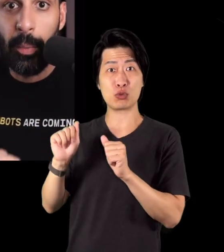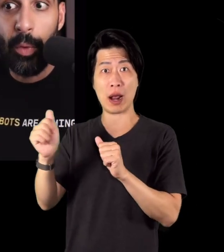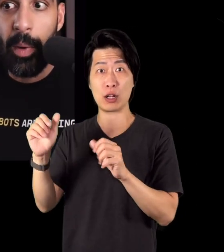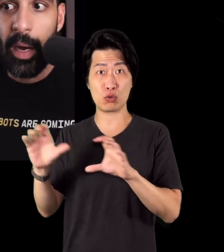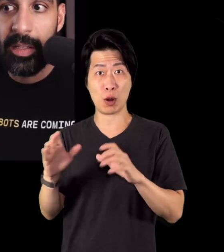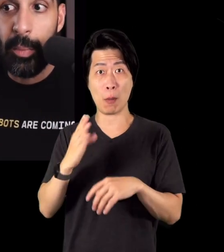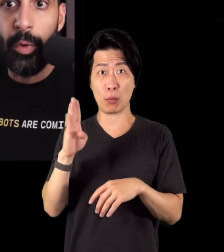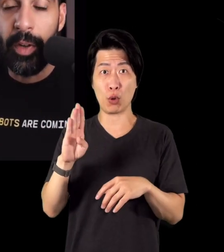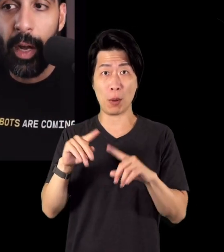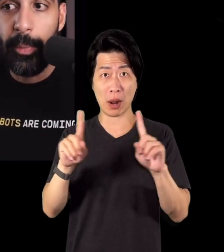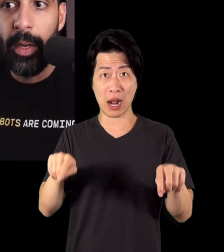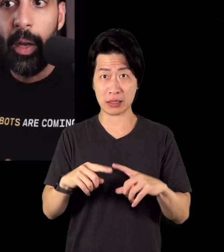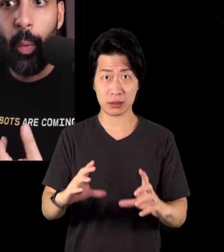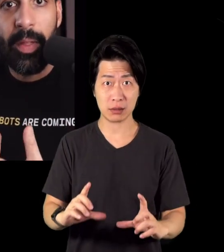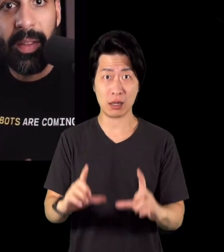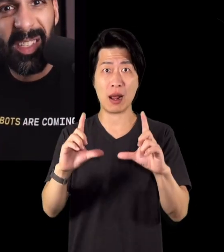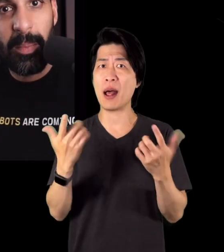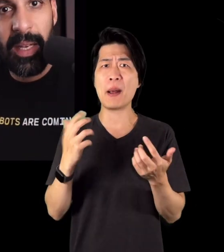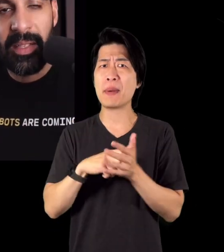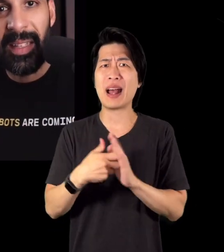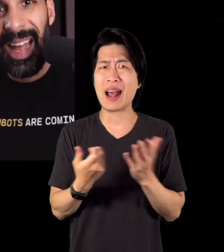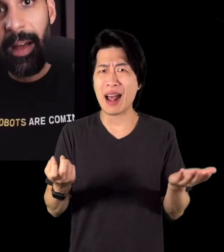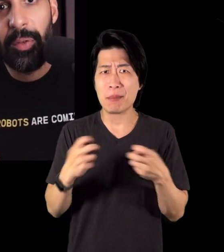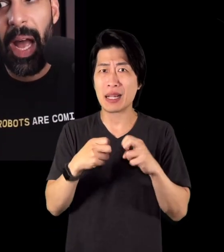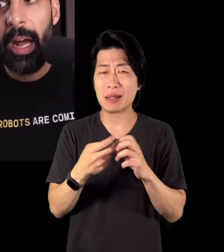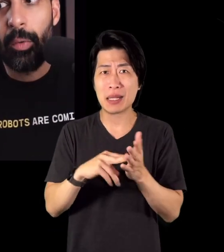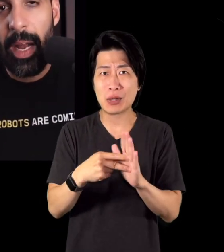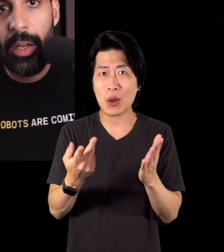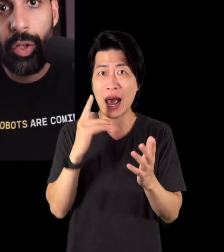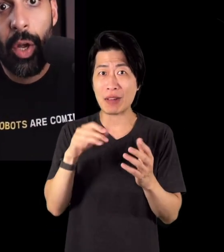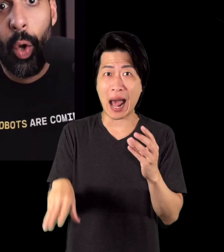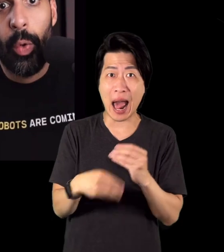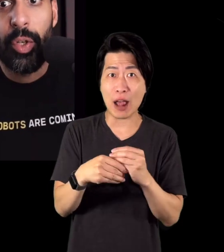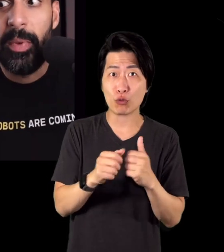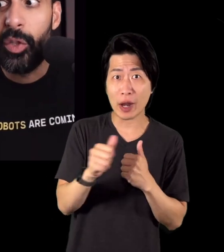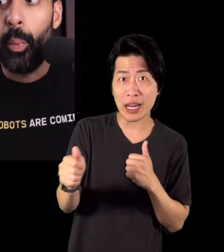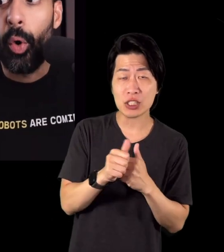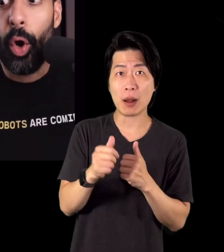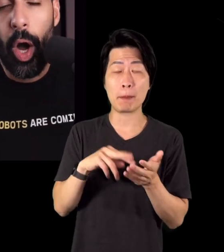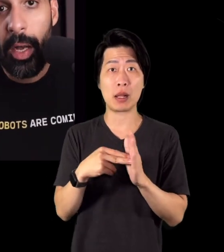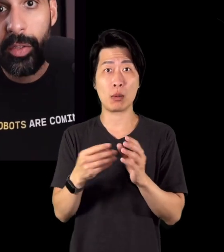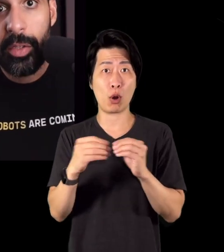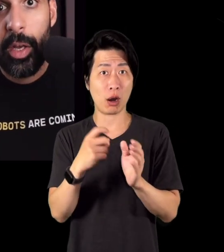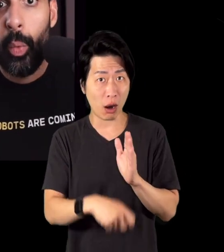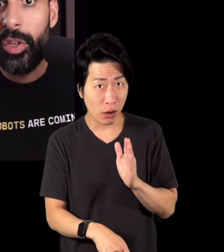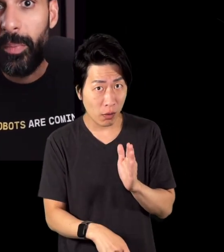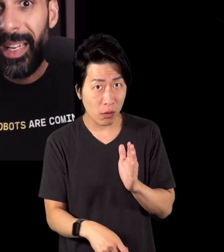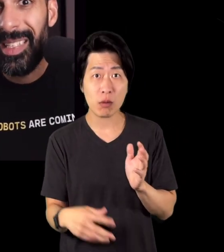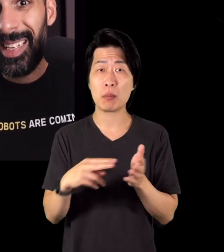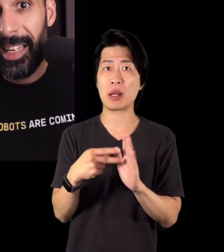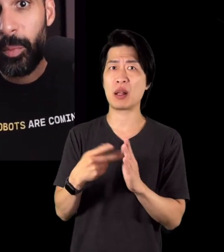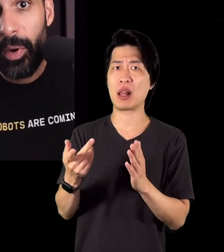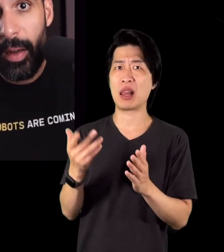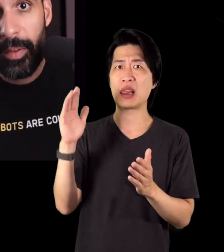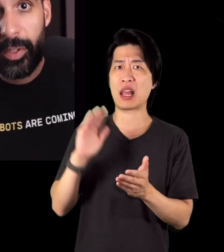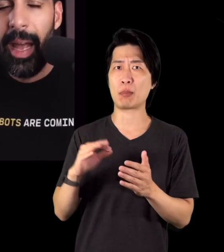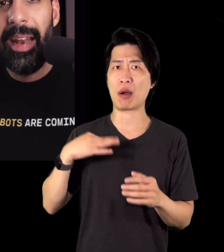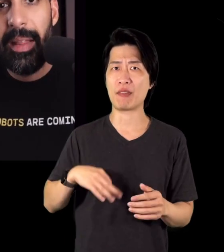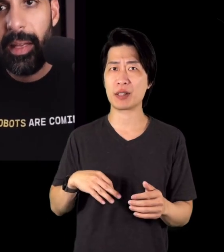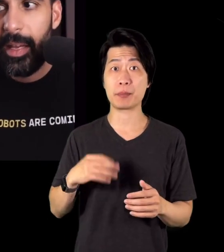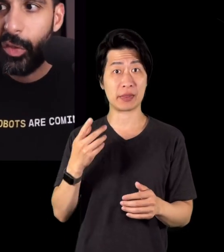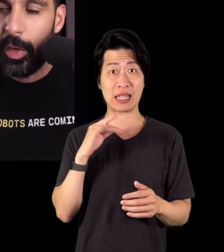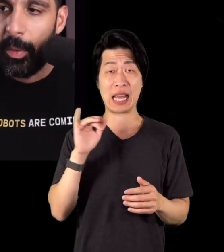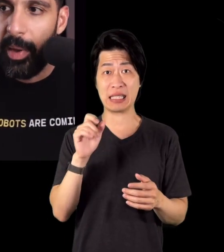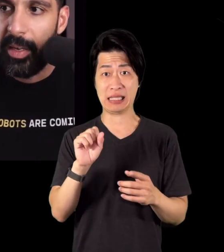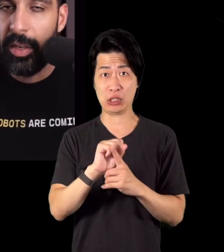to take the blue box and move it up, what this means is that they have to add range, which means more costs, which means less profits. And